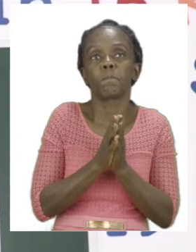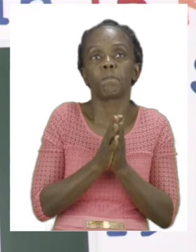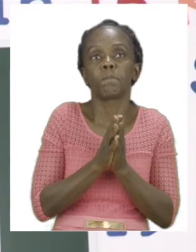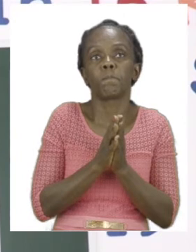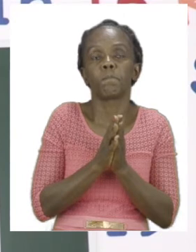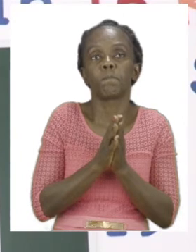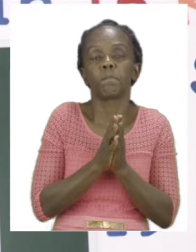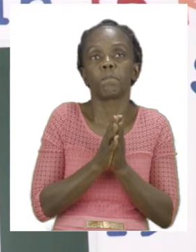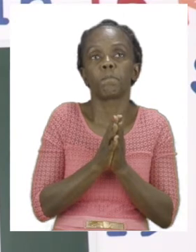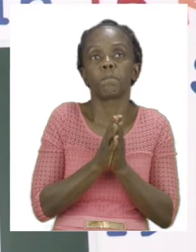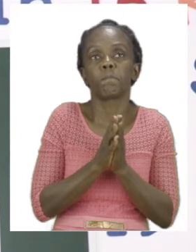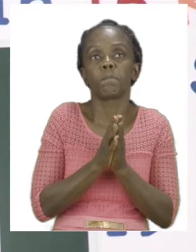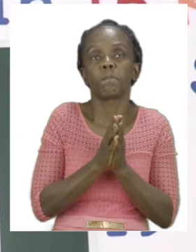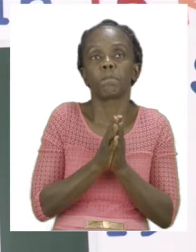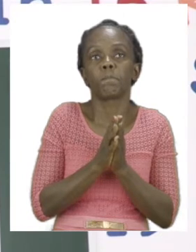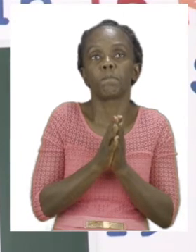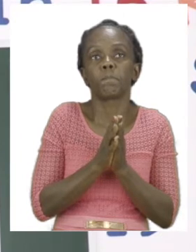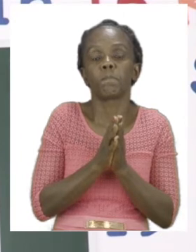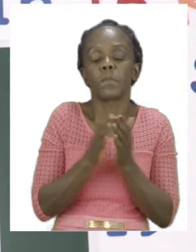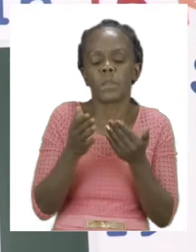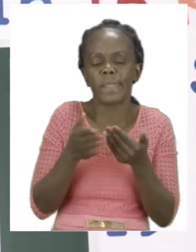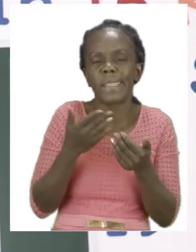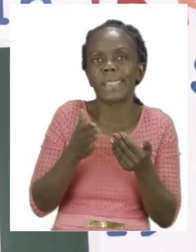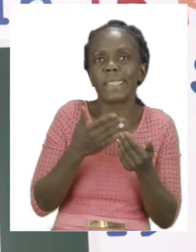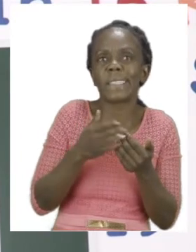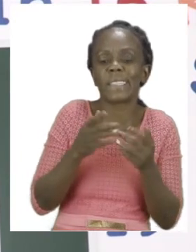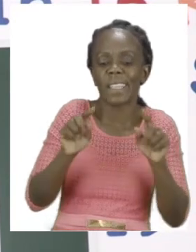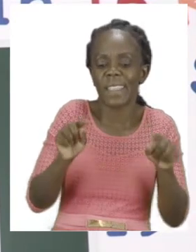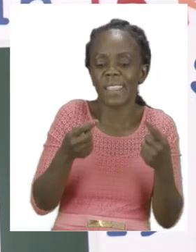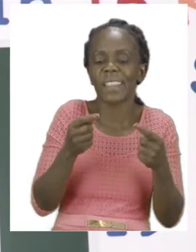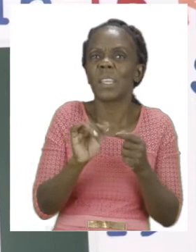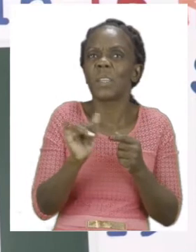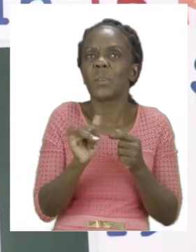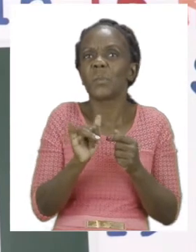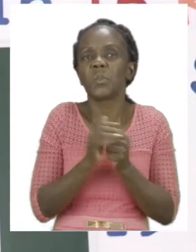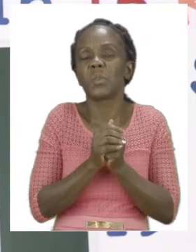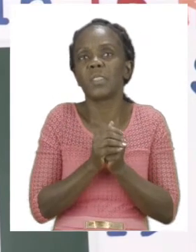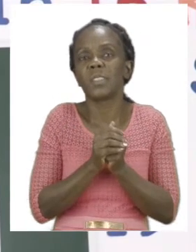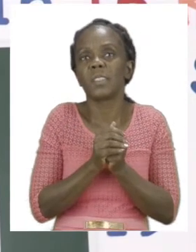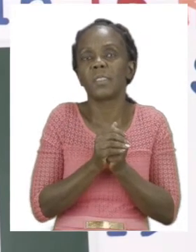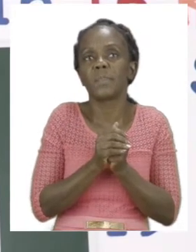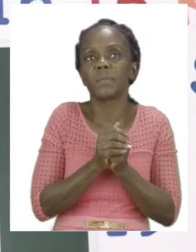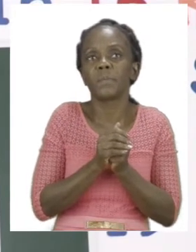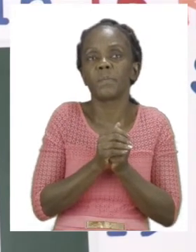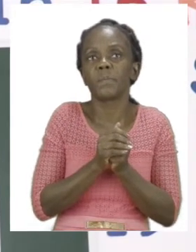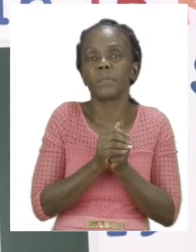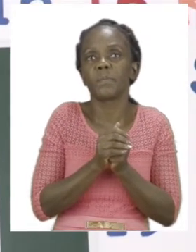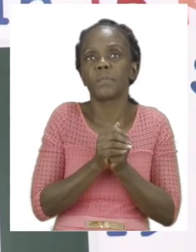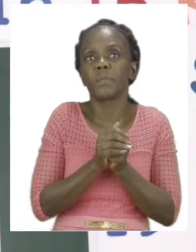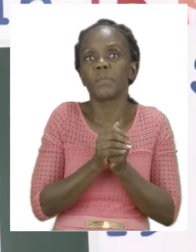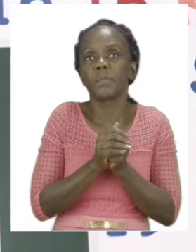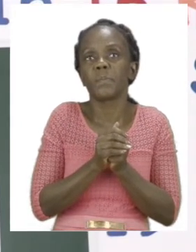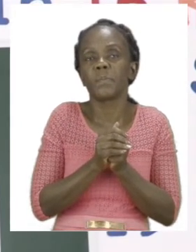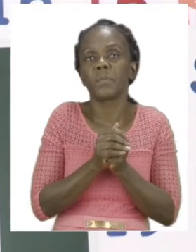Now we want to find the lightest one. And as you can see just like in your books the lightest one